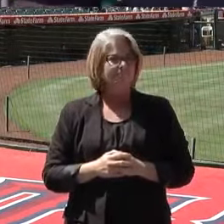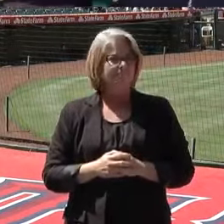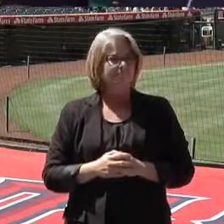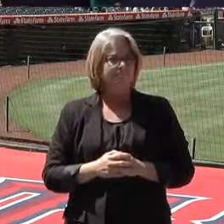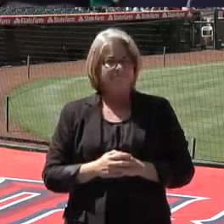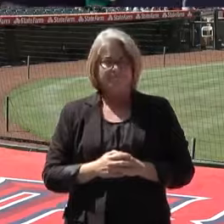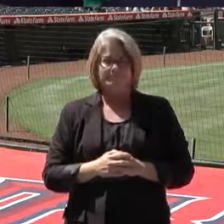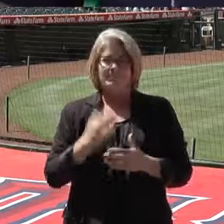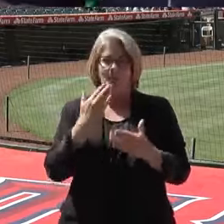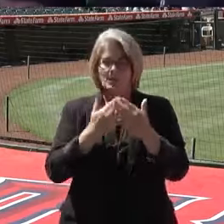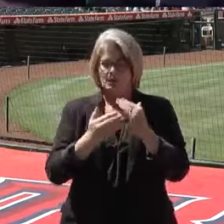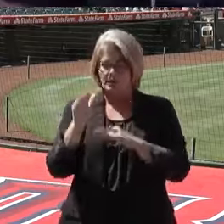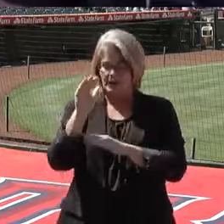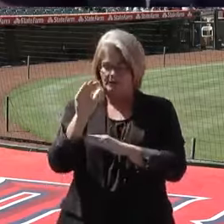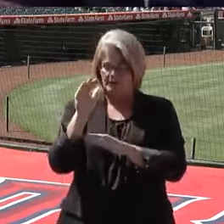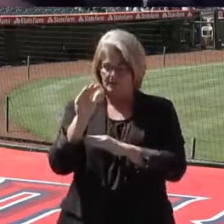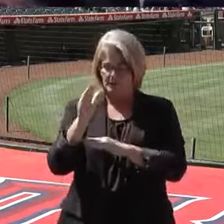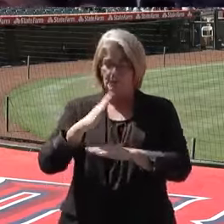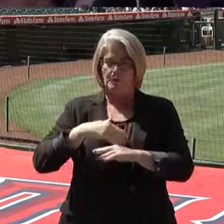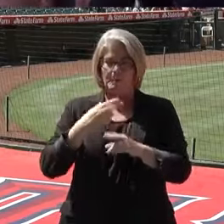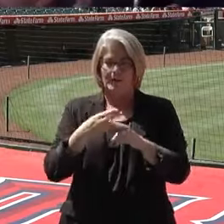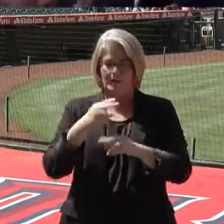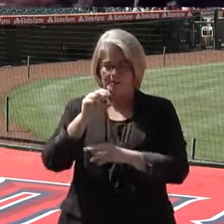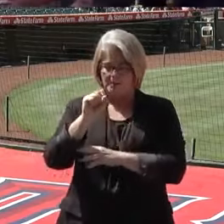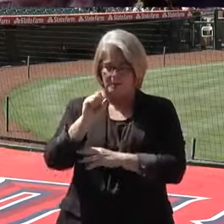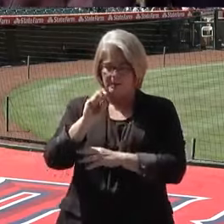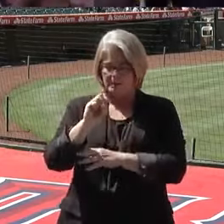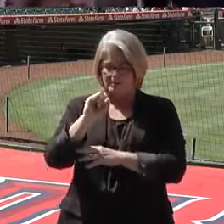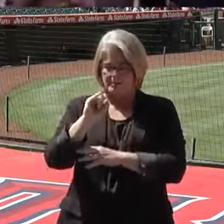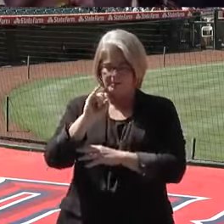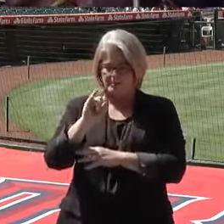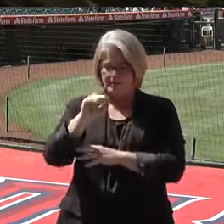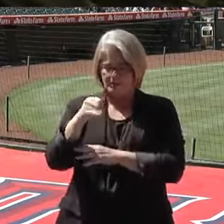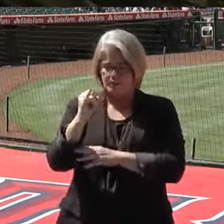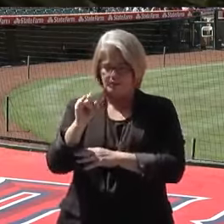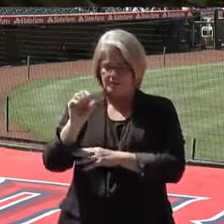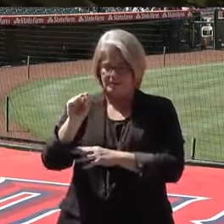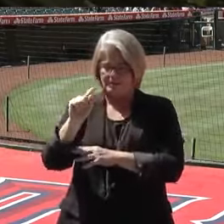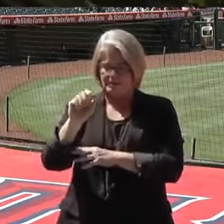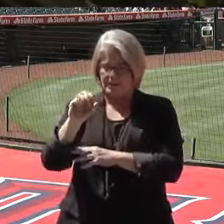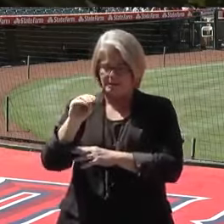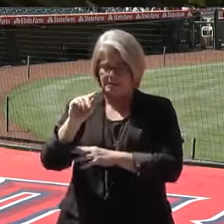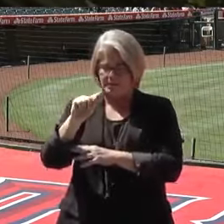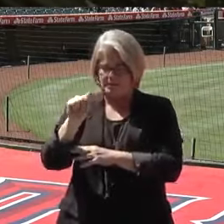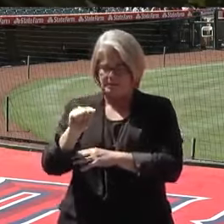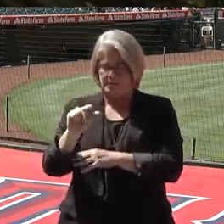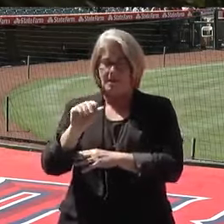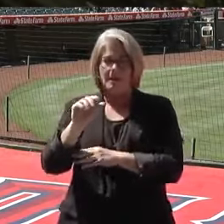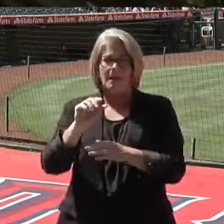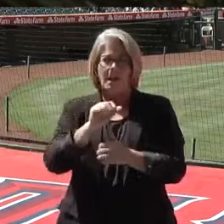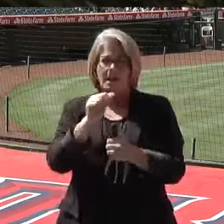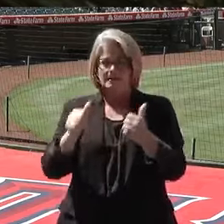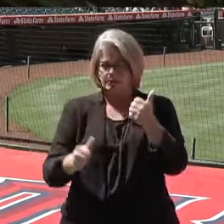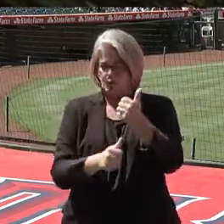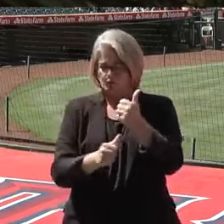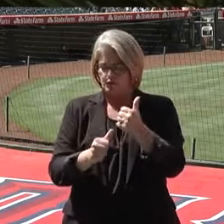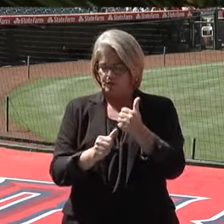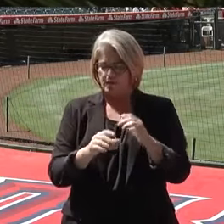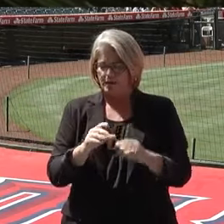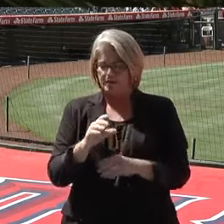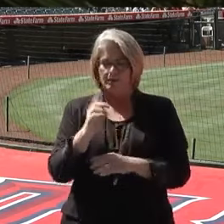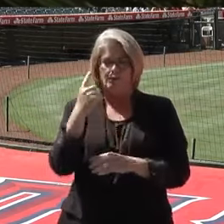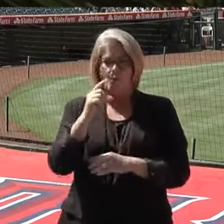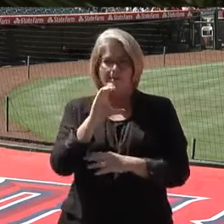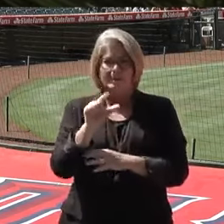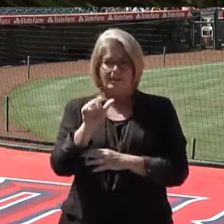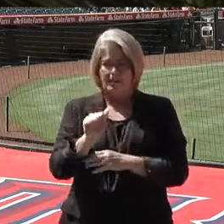Good afternoon. I am Seiji Steinmetz, Associate Dean of the College of Liberal Arts. As someone who earned a master's degree from a California State University,